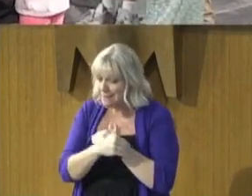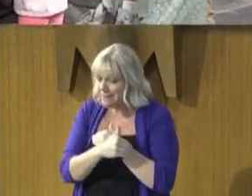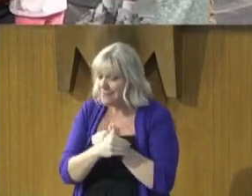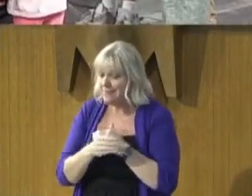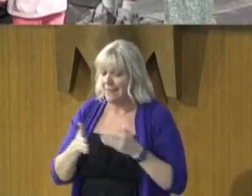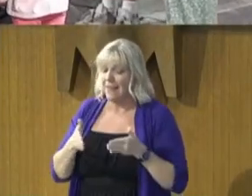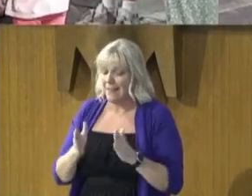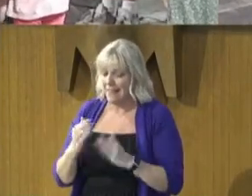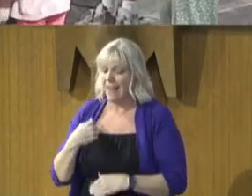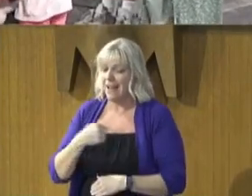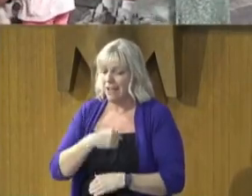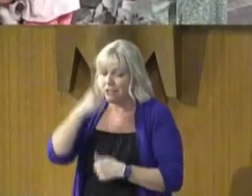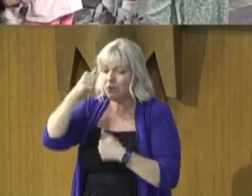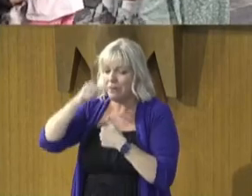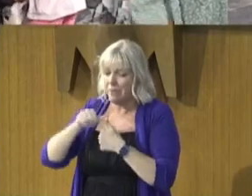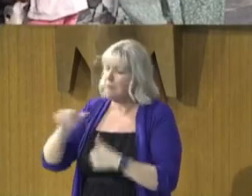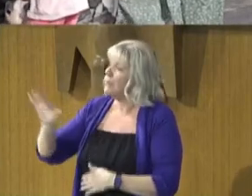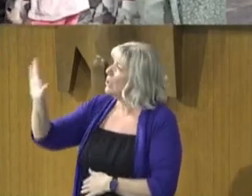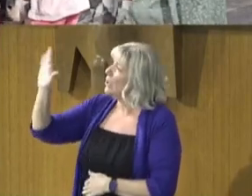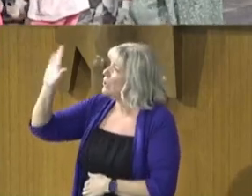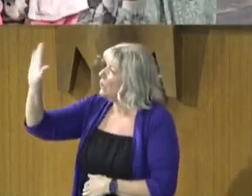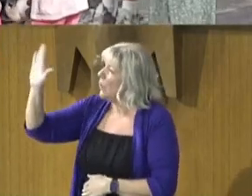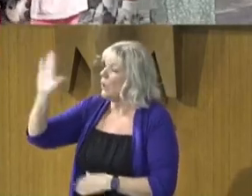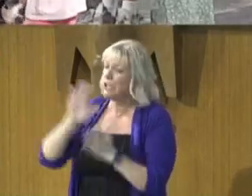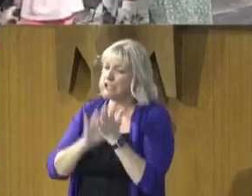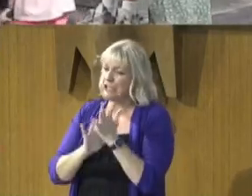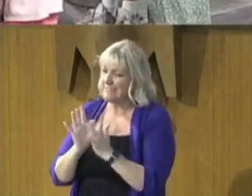let us remember your Jesus